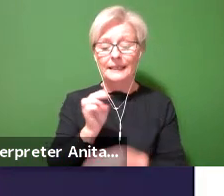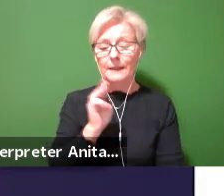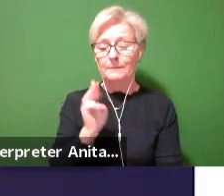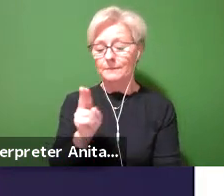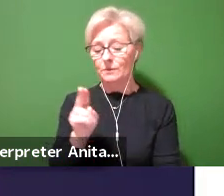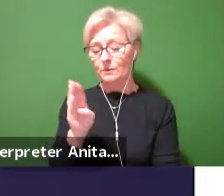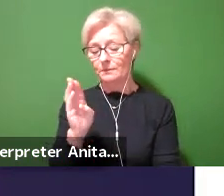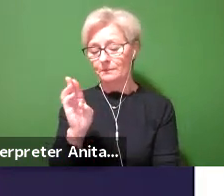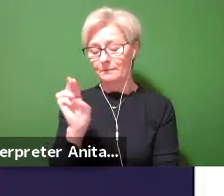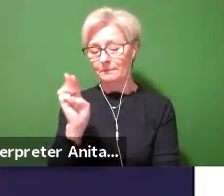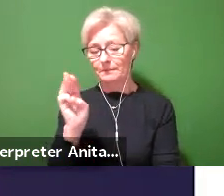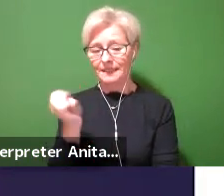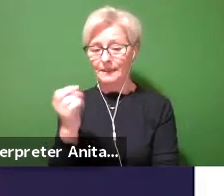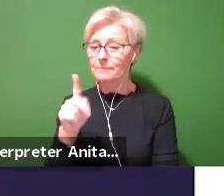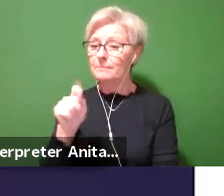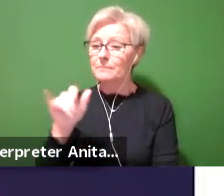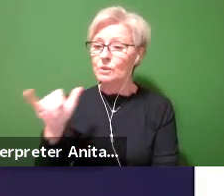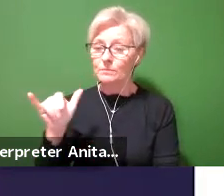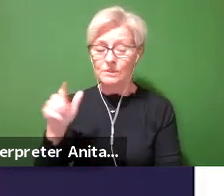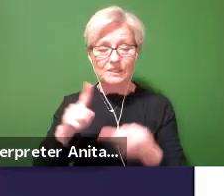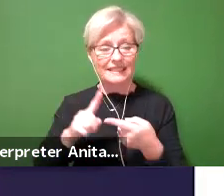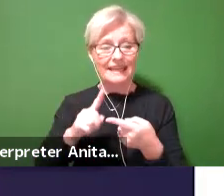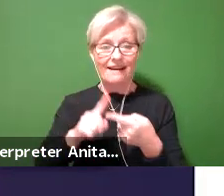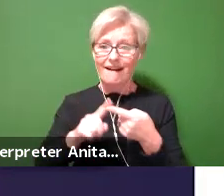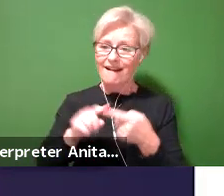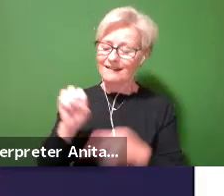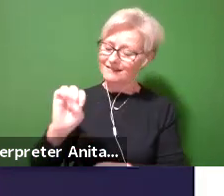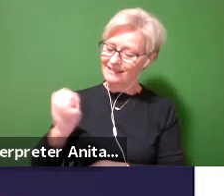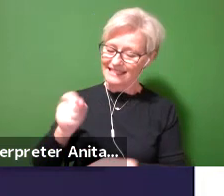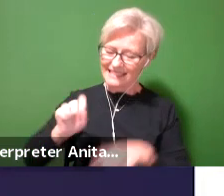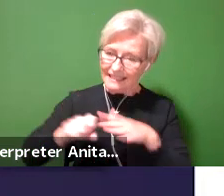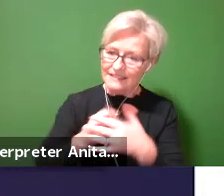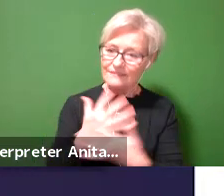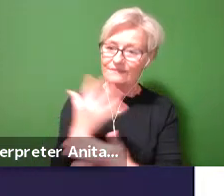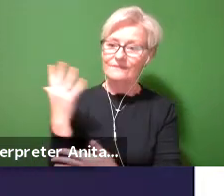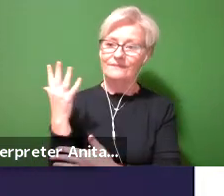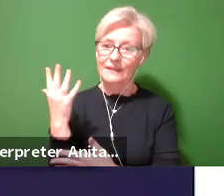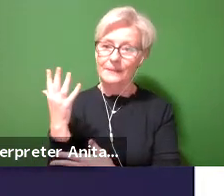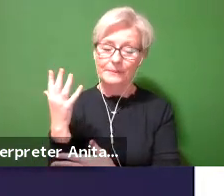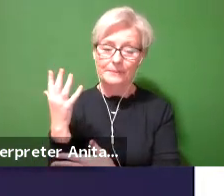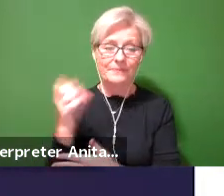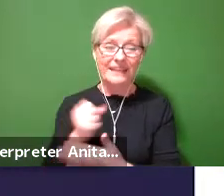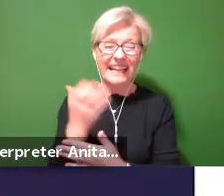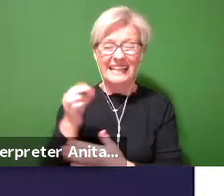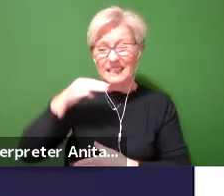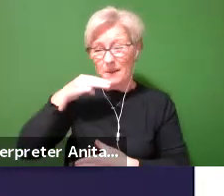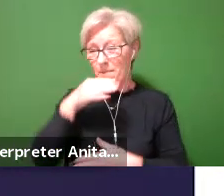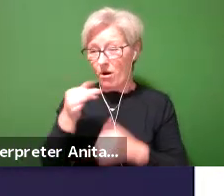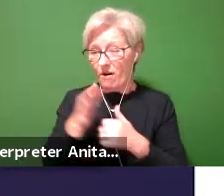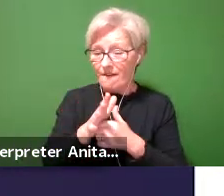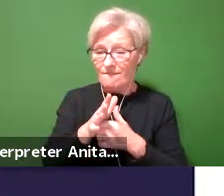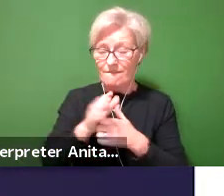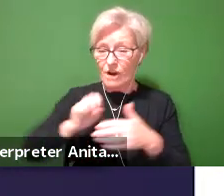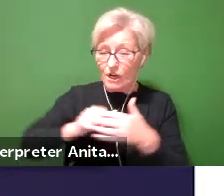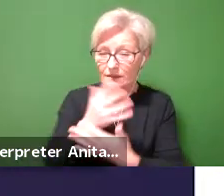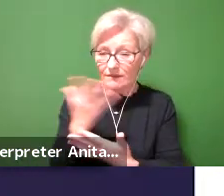This name for this estrogen is estradiol, and it's the estrogen that is important for developing your reproductive